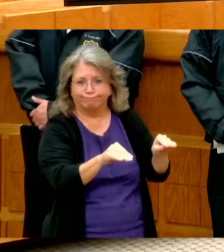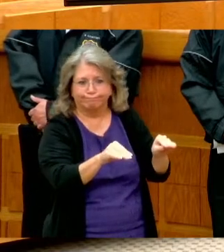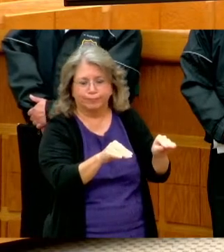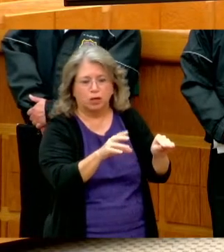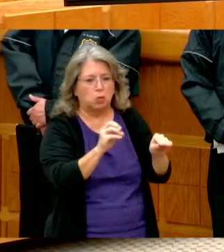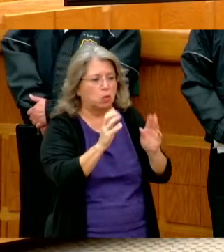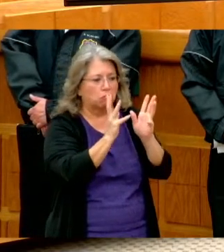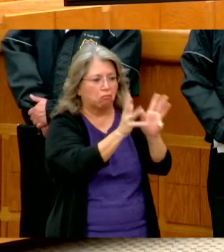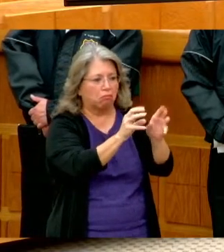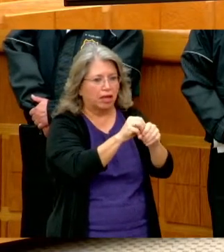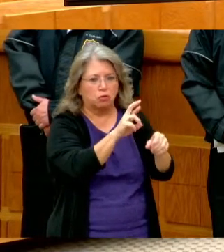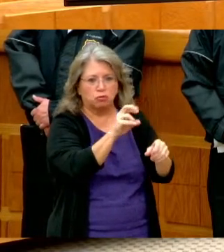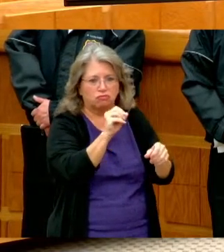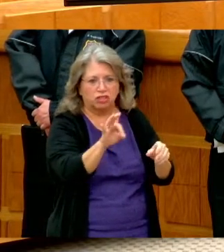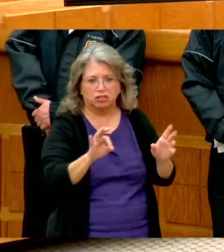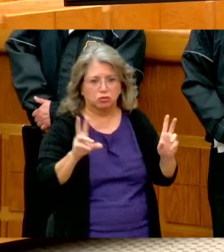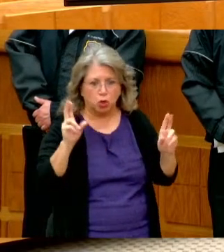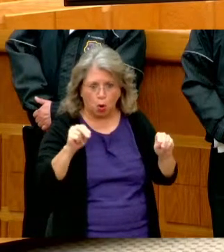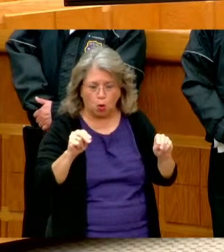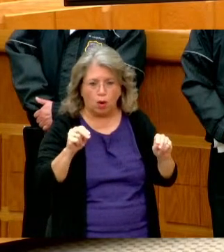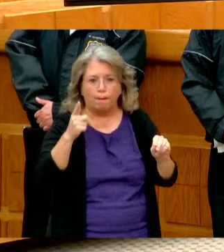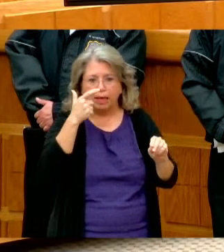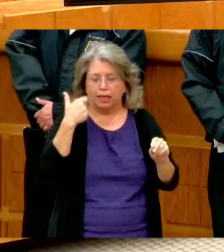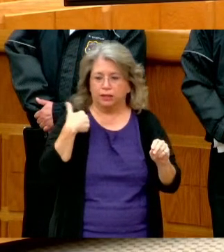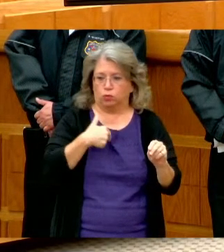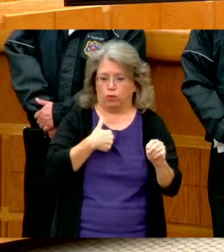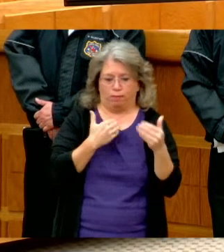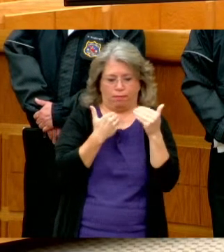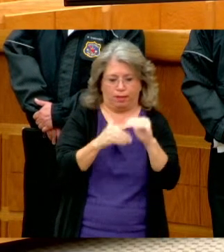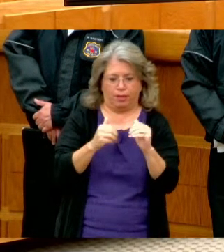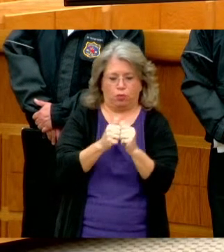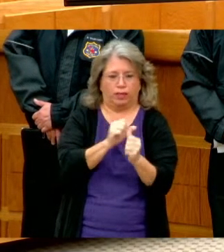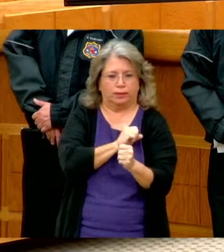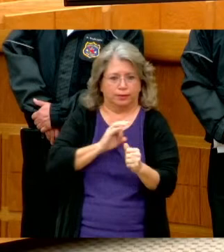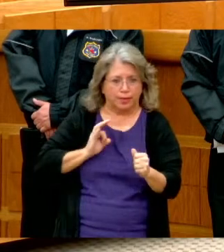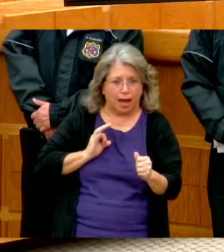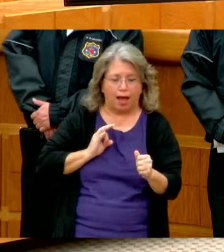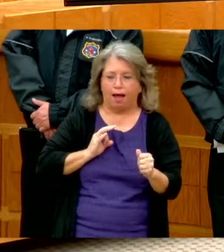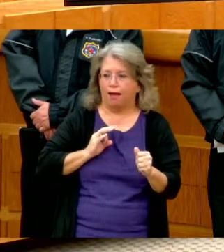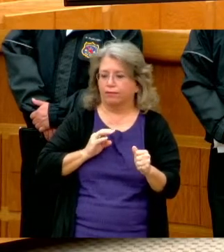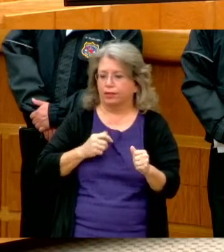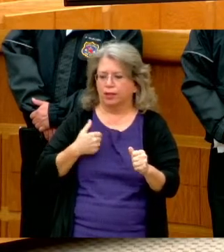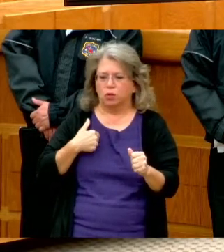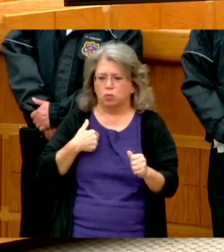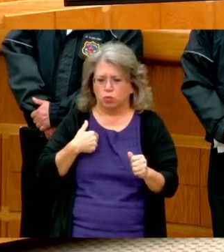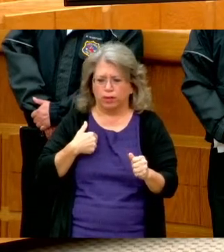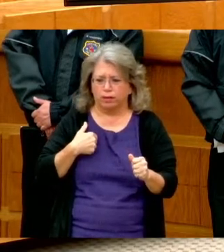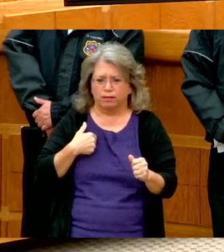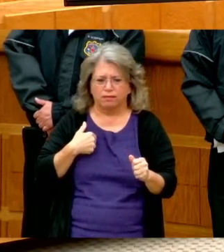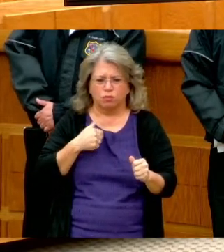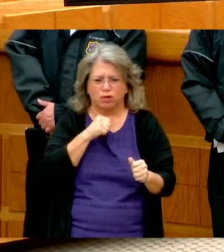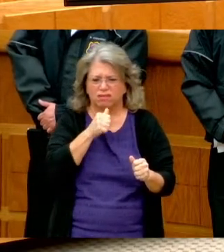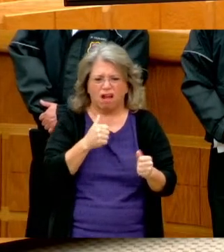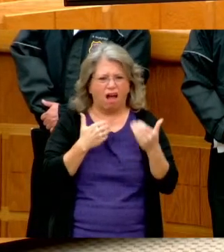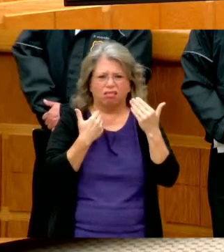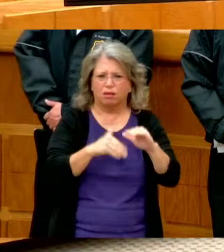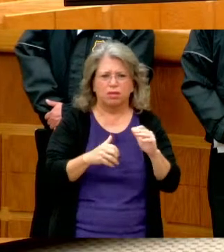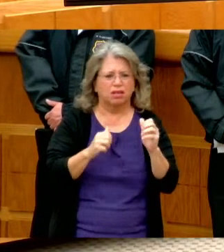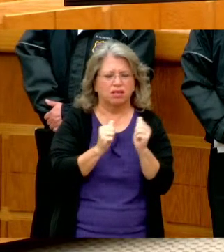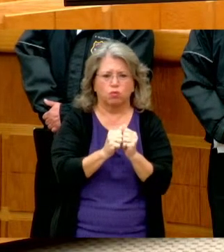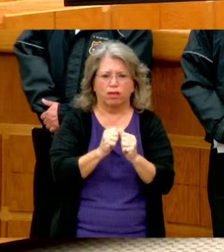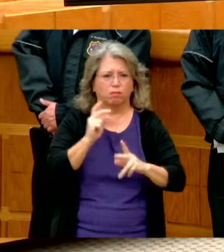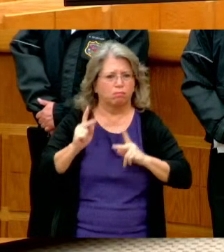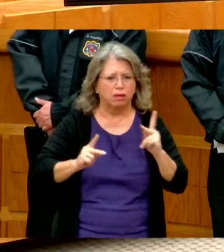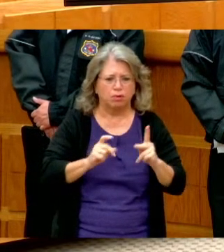space, by training, by protective equipment, or computer infrastructure, or physical infrastructure.